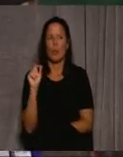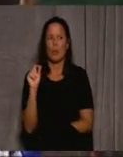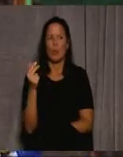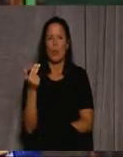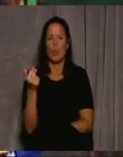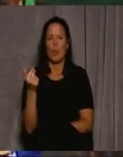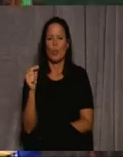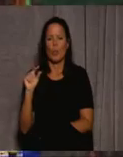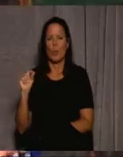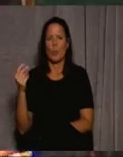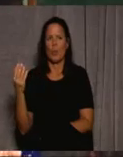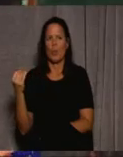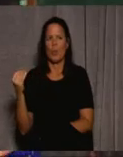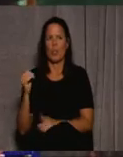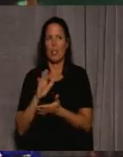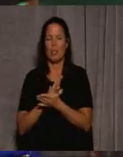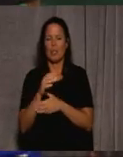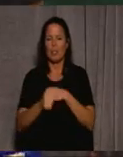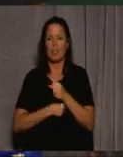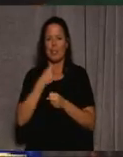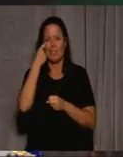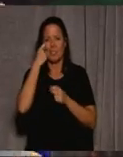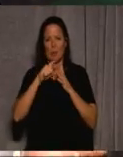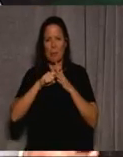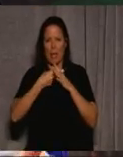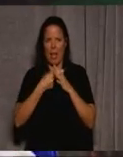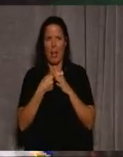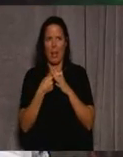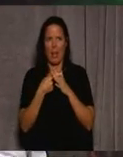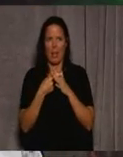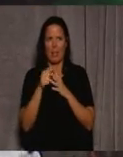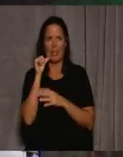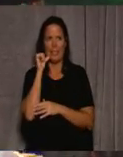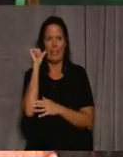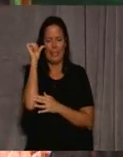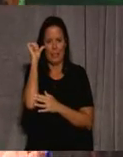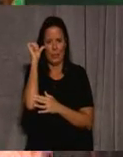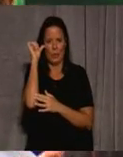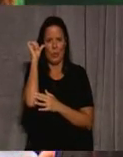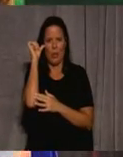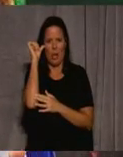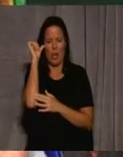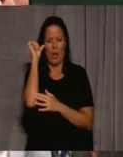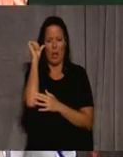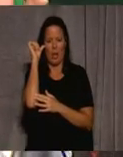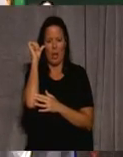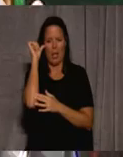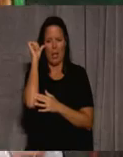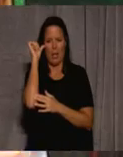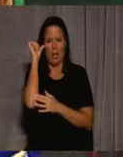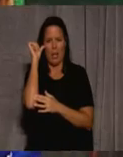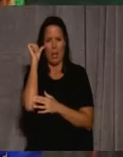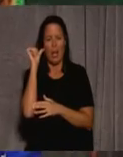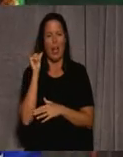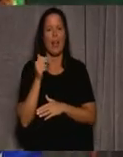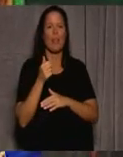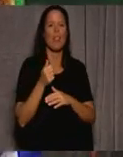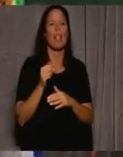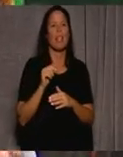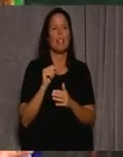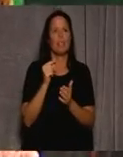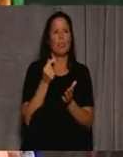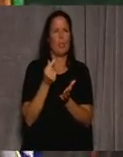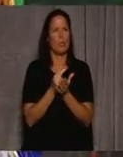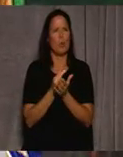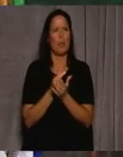2013-2014 school year just beginning, and yesterday I had the convocation for the undergraduates of